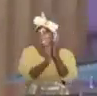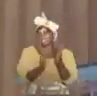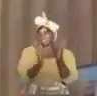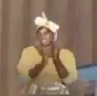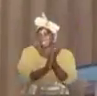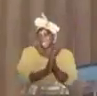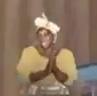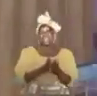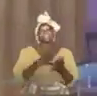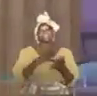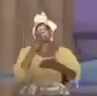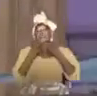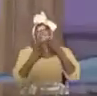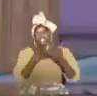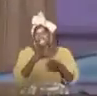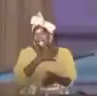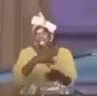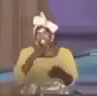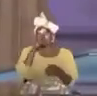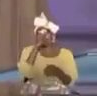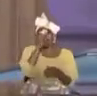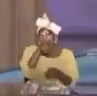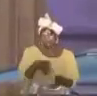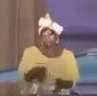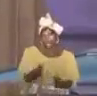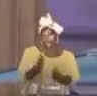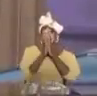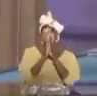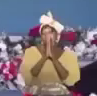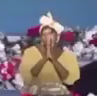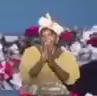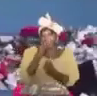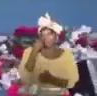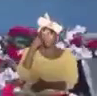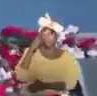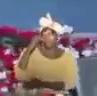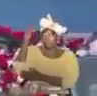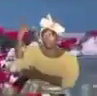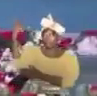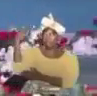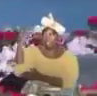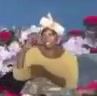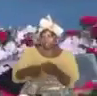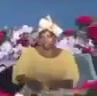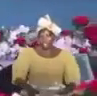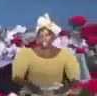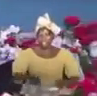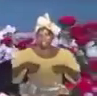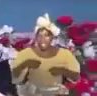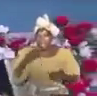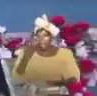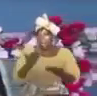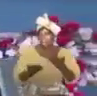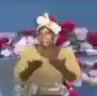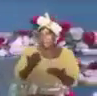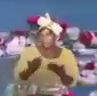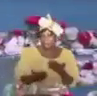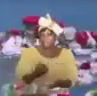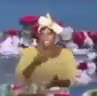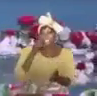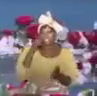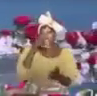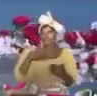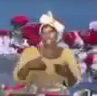only praying for grace to survive, because perhaps this year has been maybe your worst experience yet.